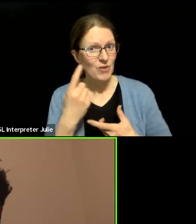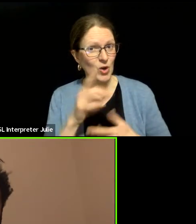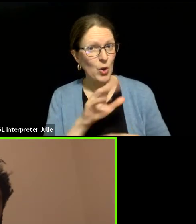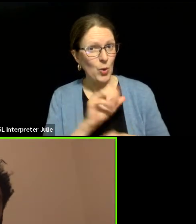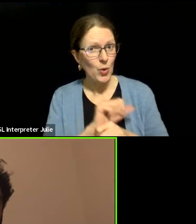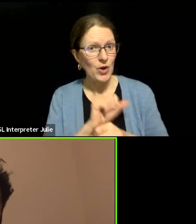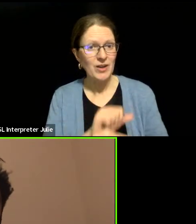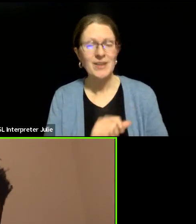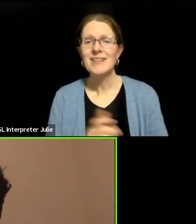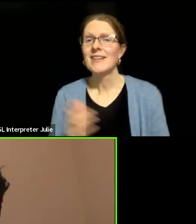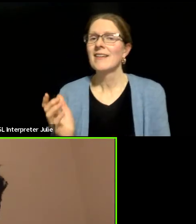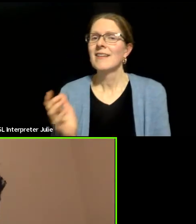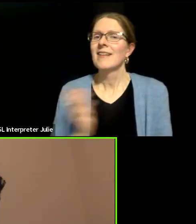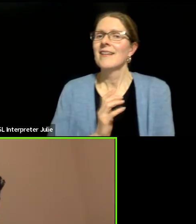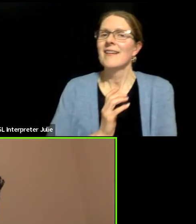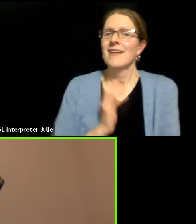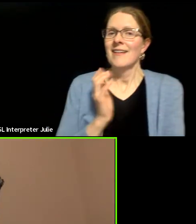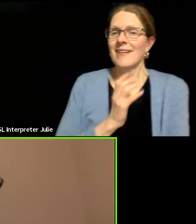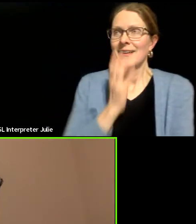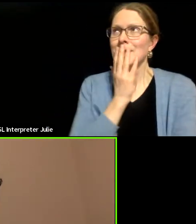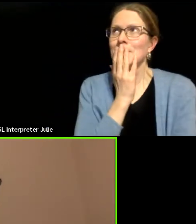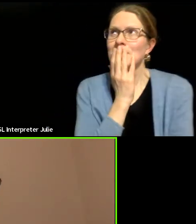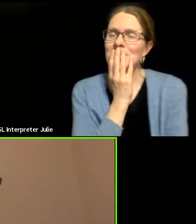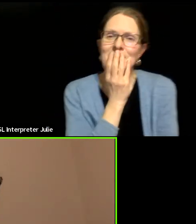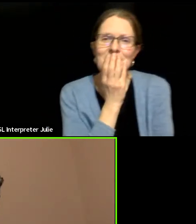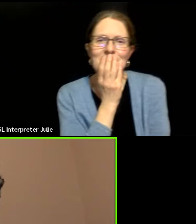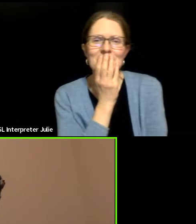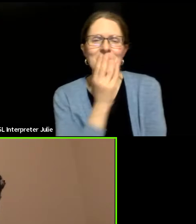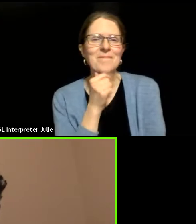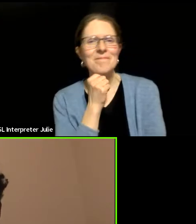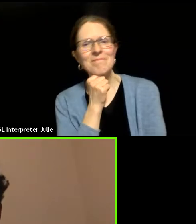my gosh, what am I reading these days?